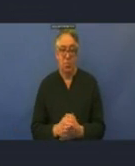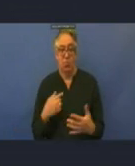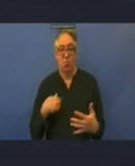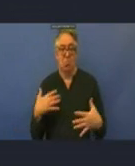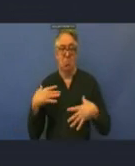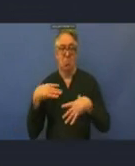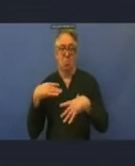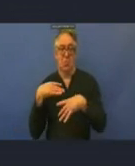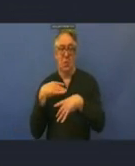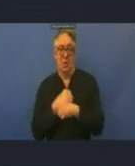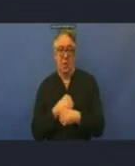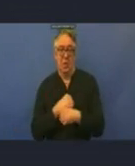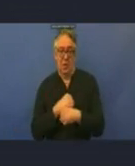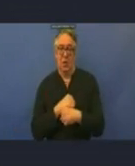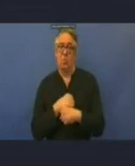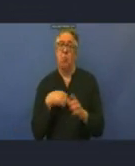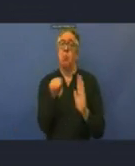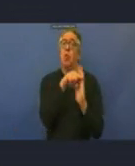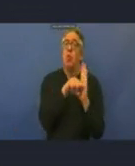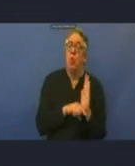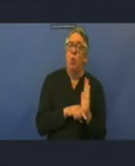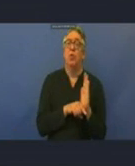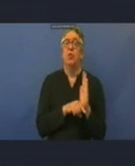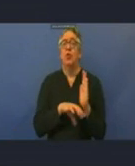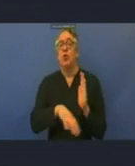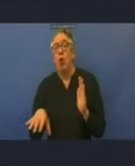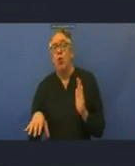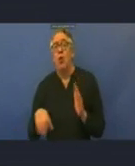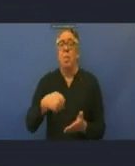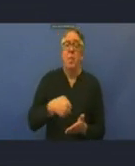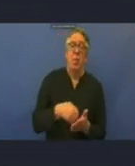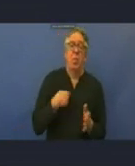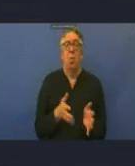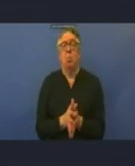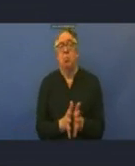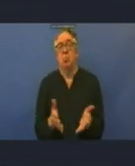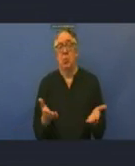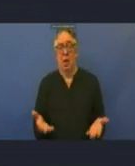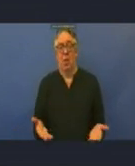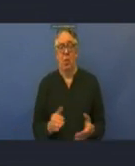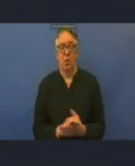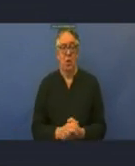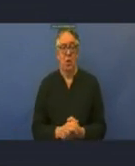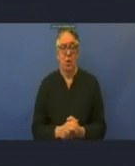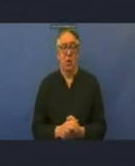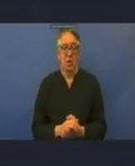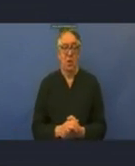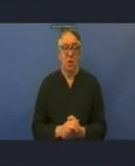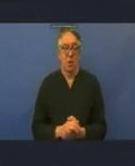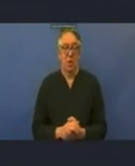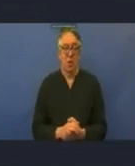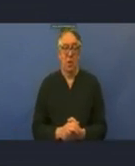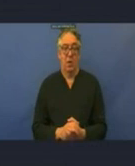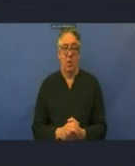the different applicable rules. So, for the 3 actions that were already in place last year,